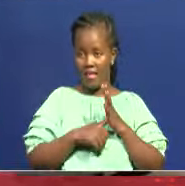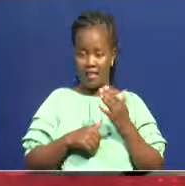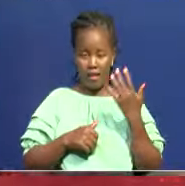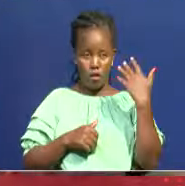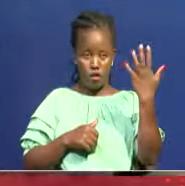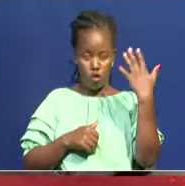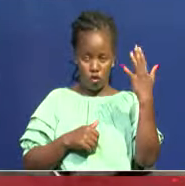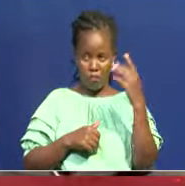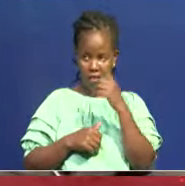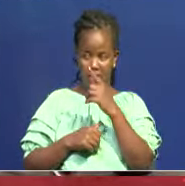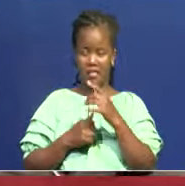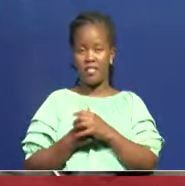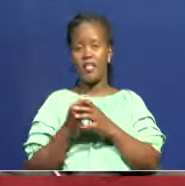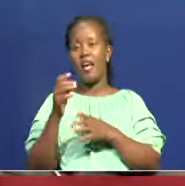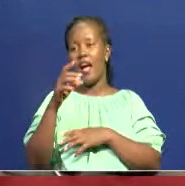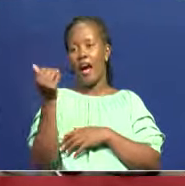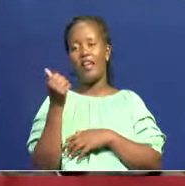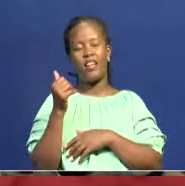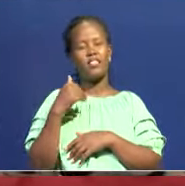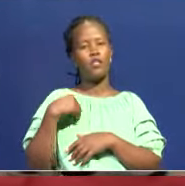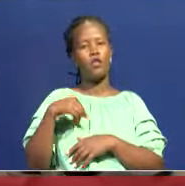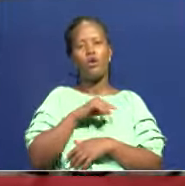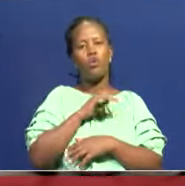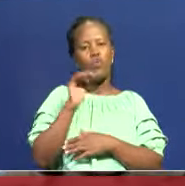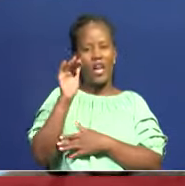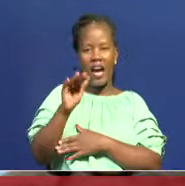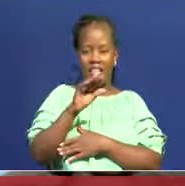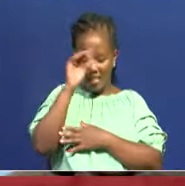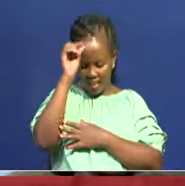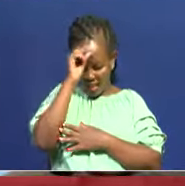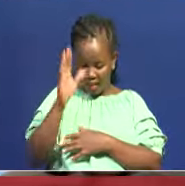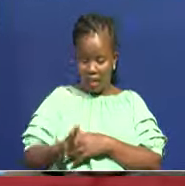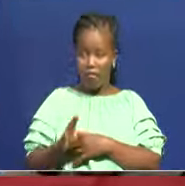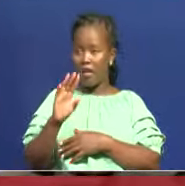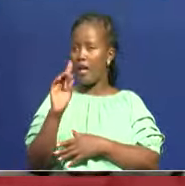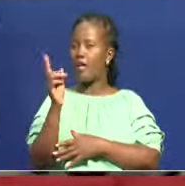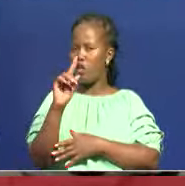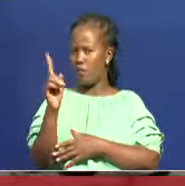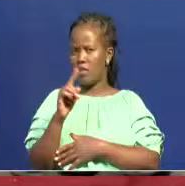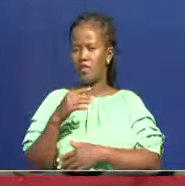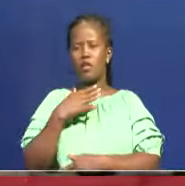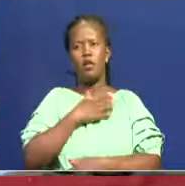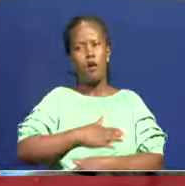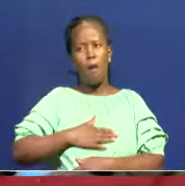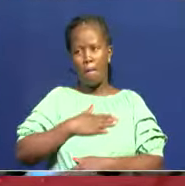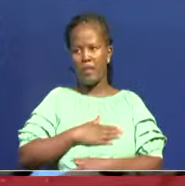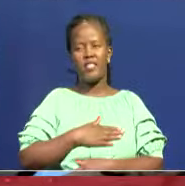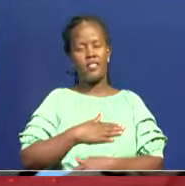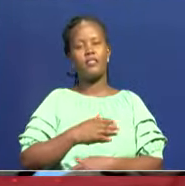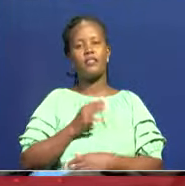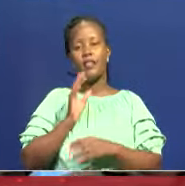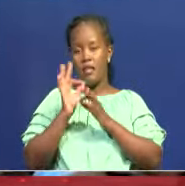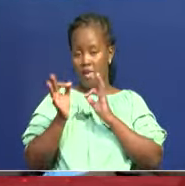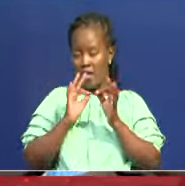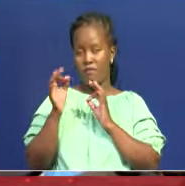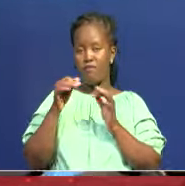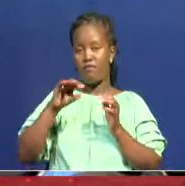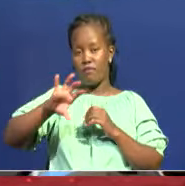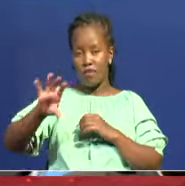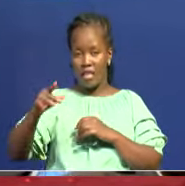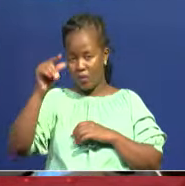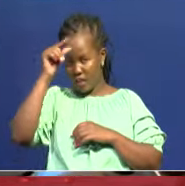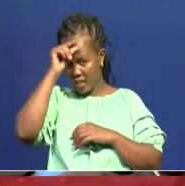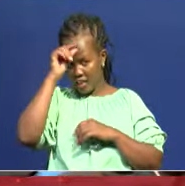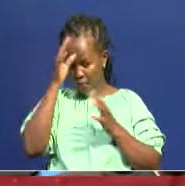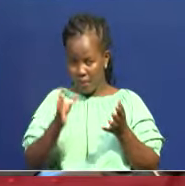zingine, Sakaja, tunalia bado tunaomba. Badala ya utupatie Sakaja na tulikuweka hapo, county government